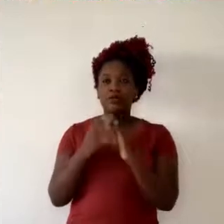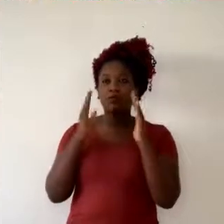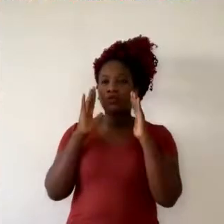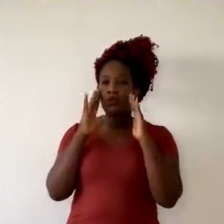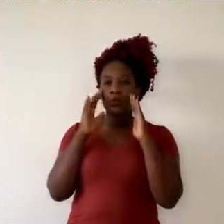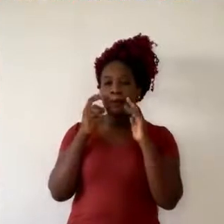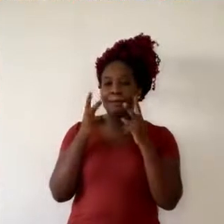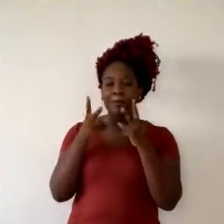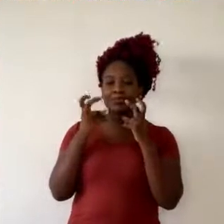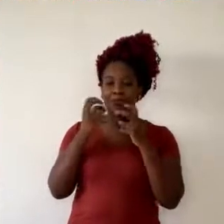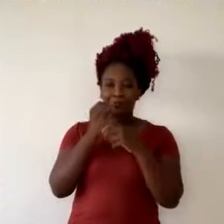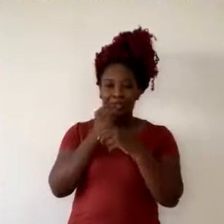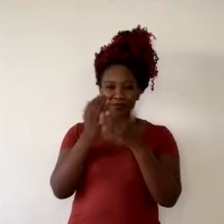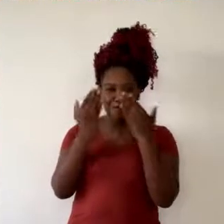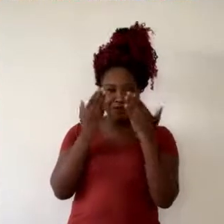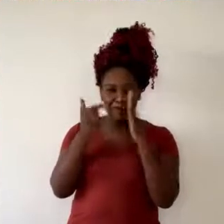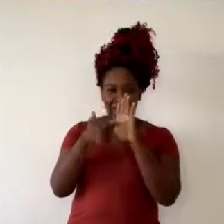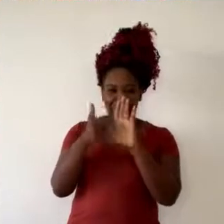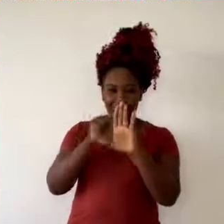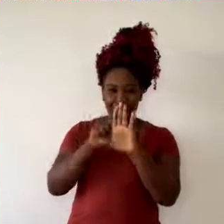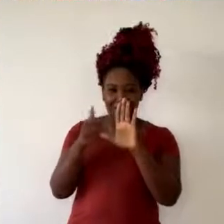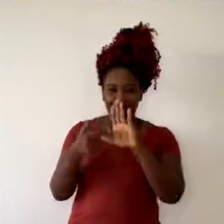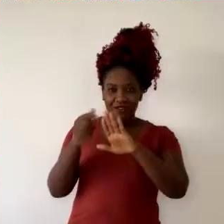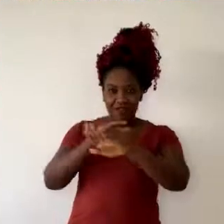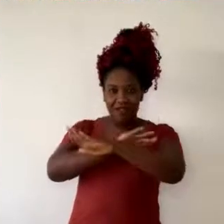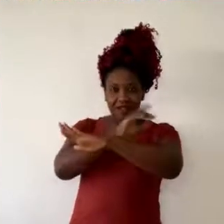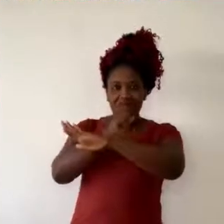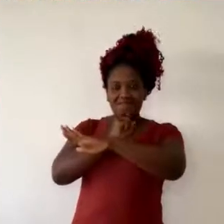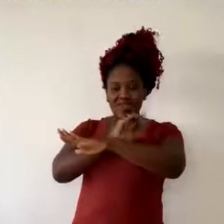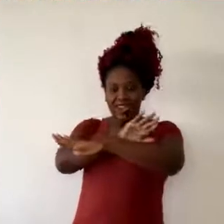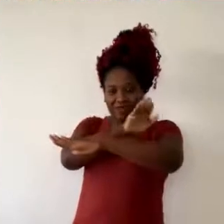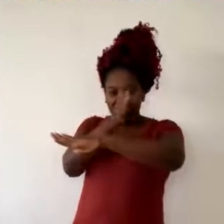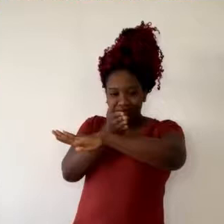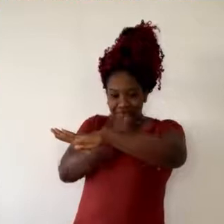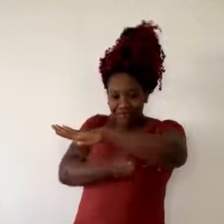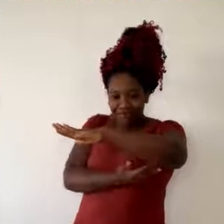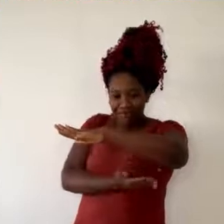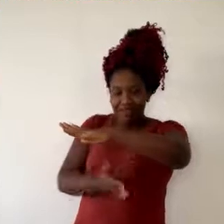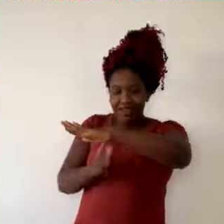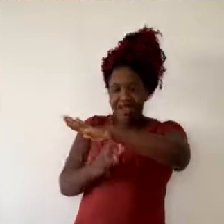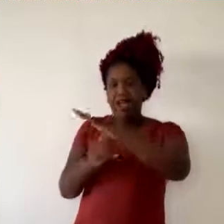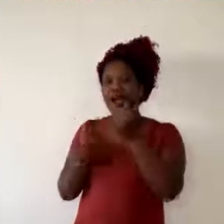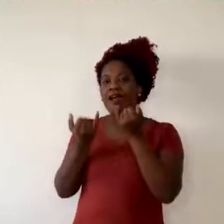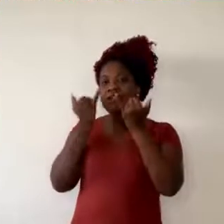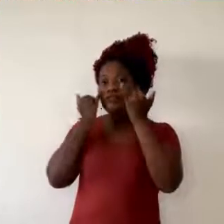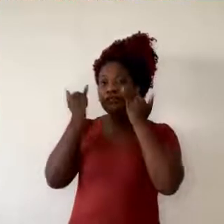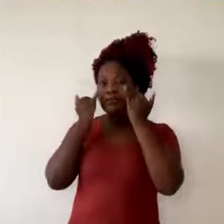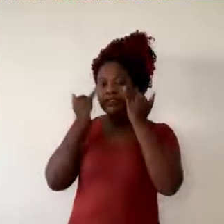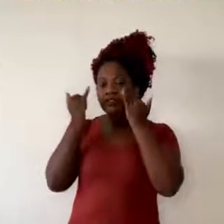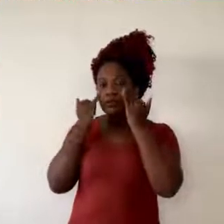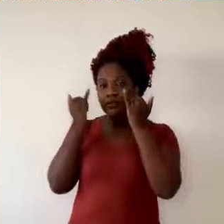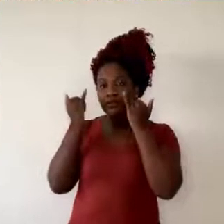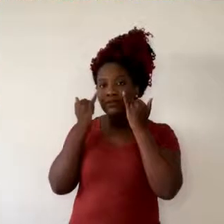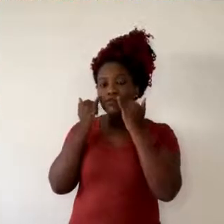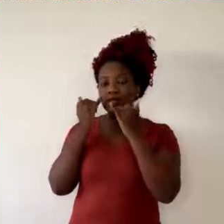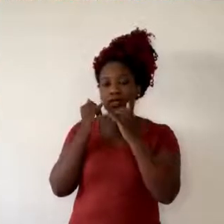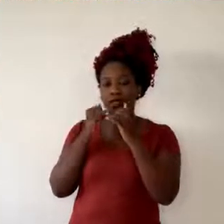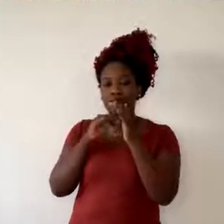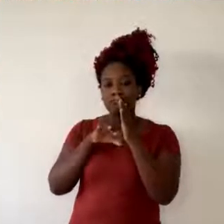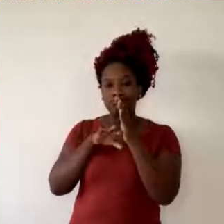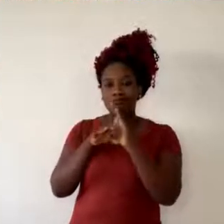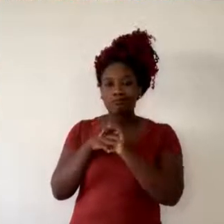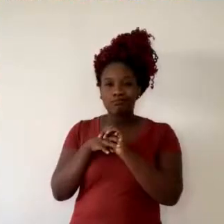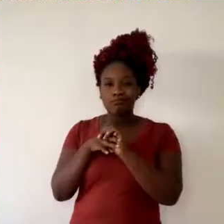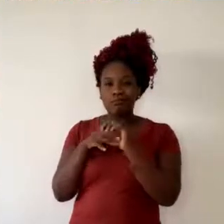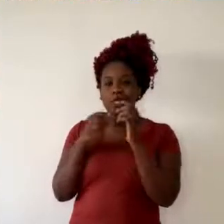look at this tip of the iceberg, bringing this metaphor that you have offered to us, the statistics that